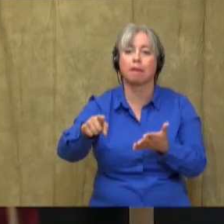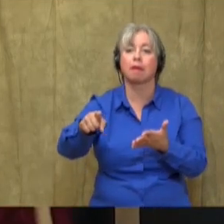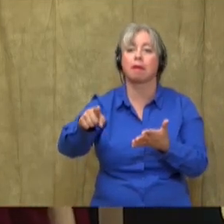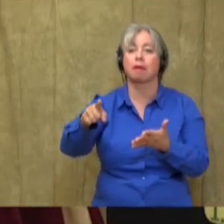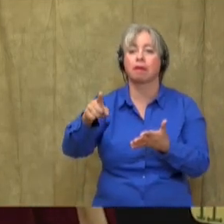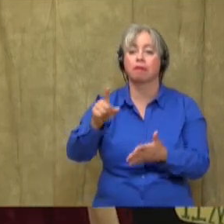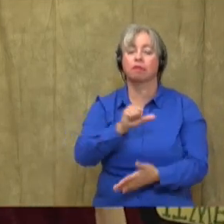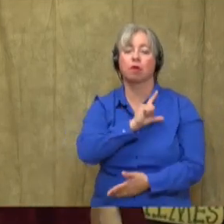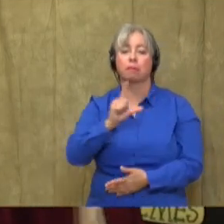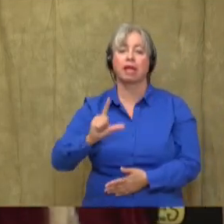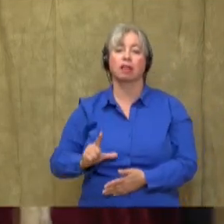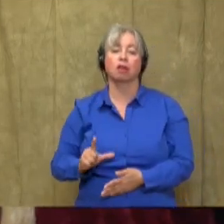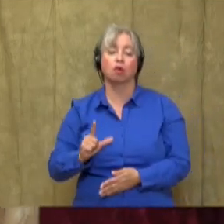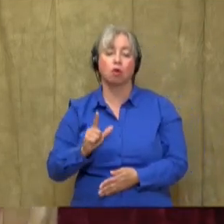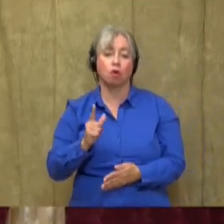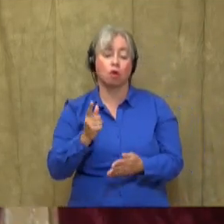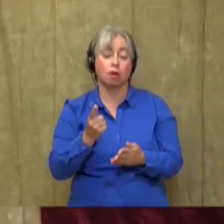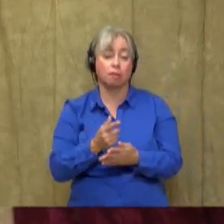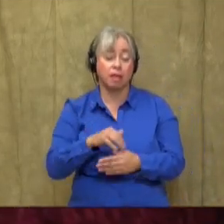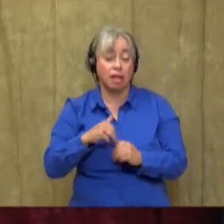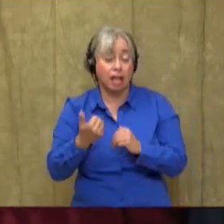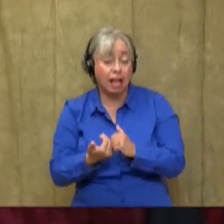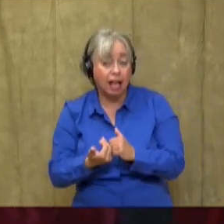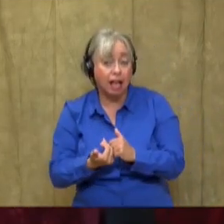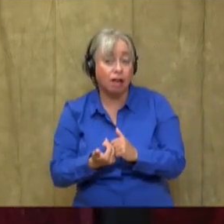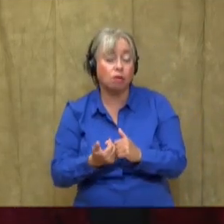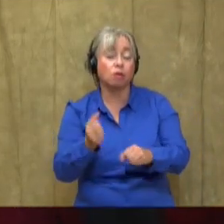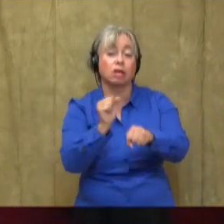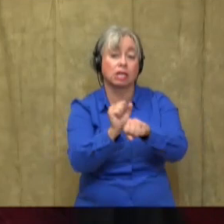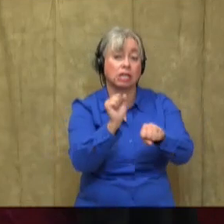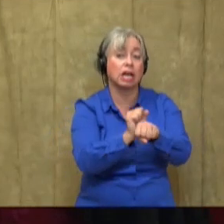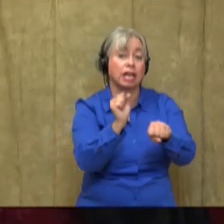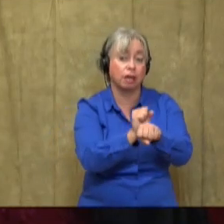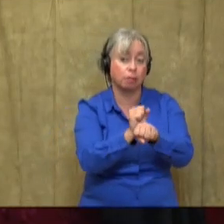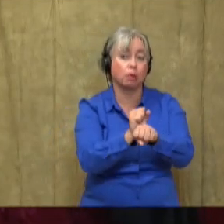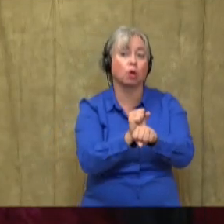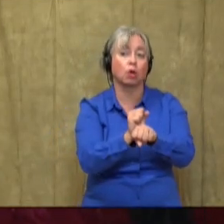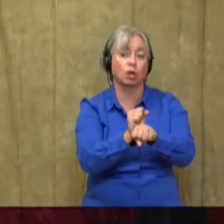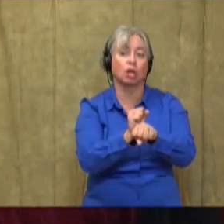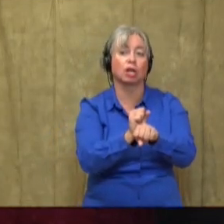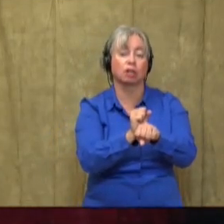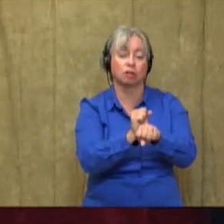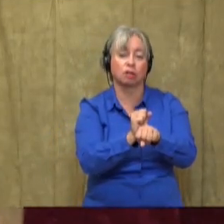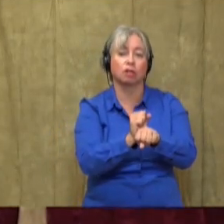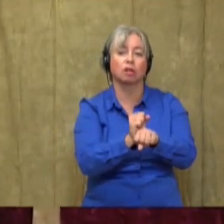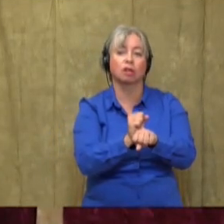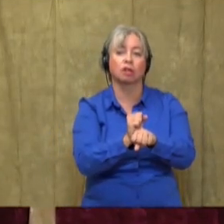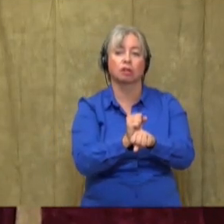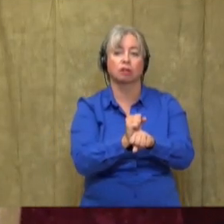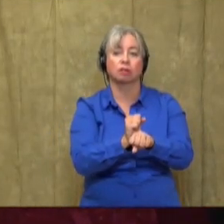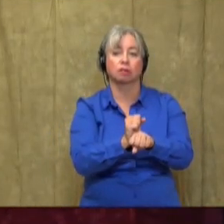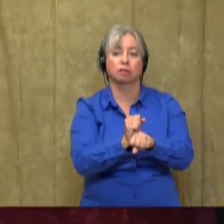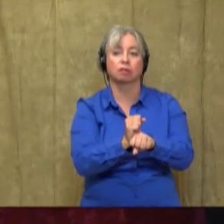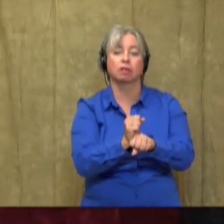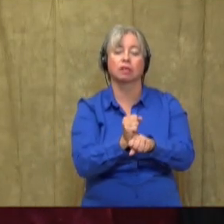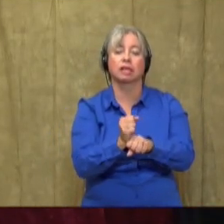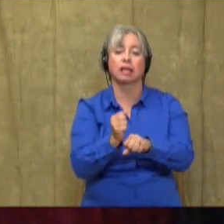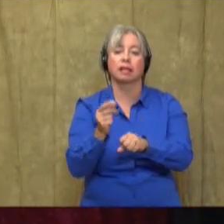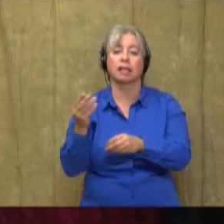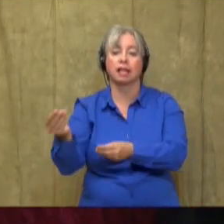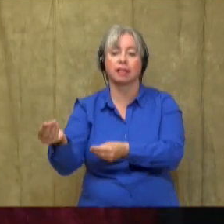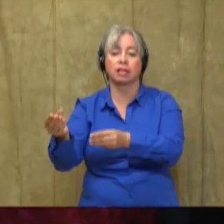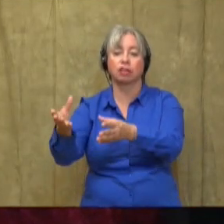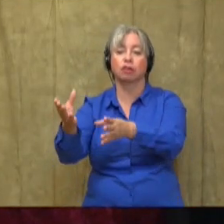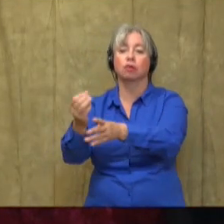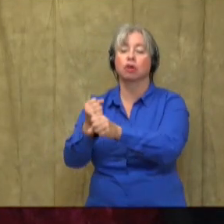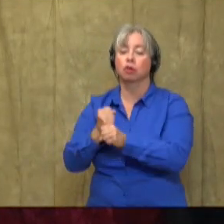labor. Your labor, you didn't get paid a wage. What you got in return for all your hard work was you got enough food to eat